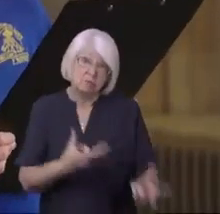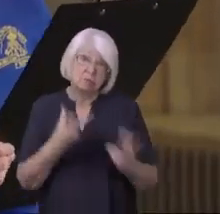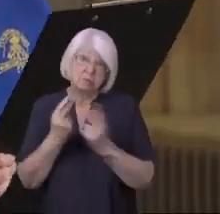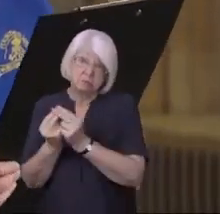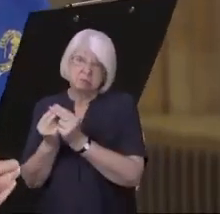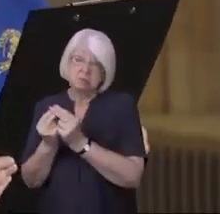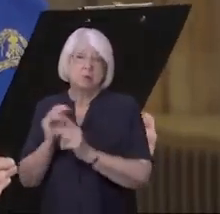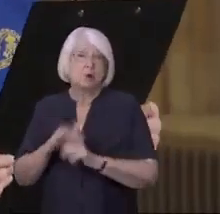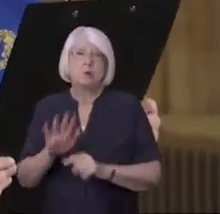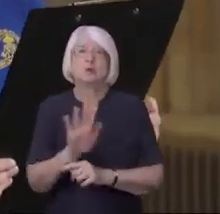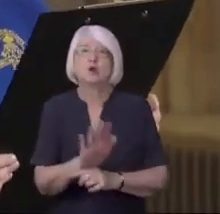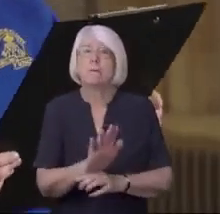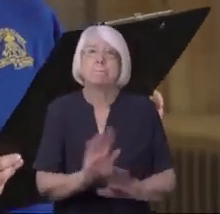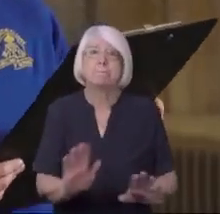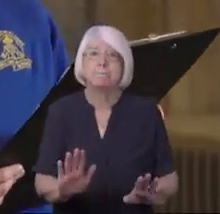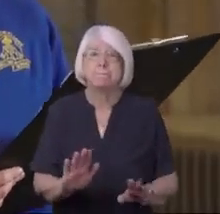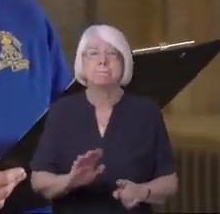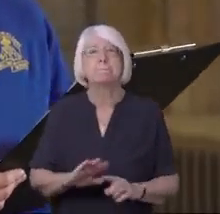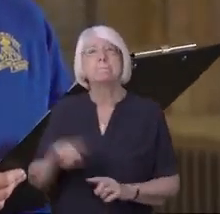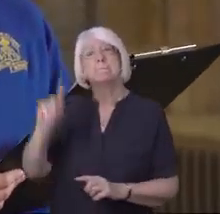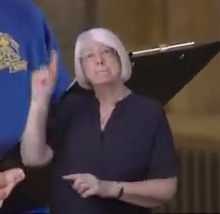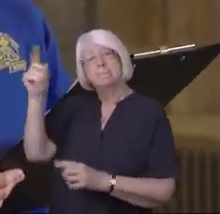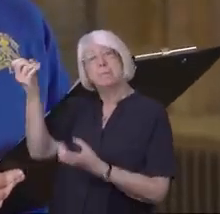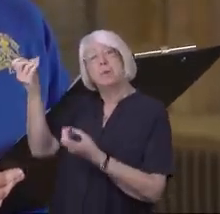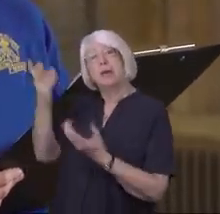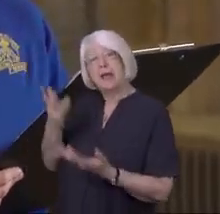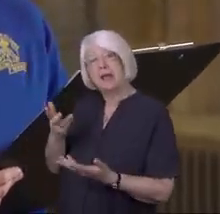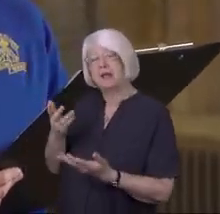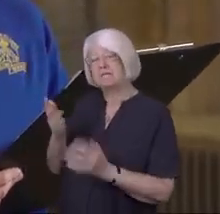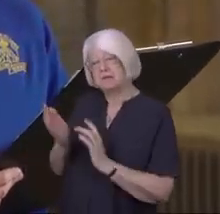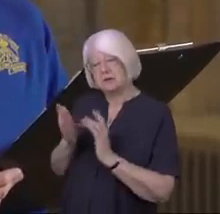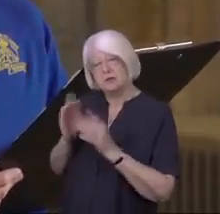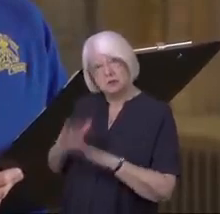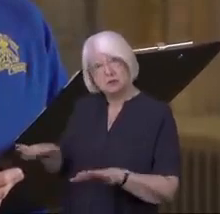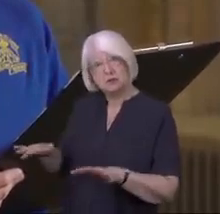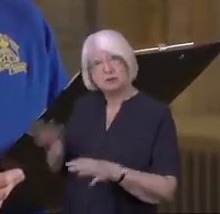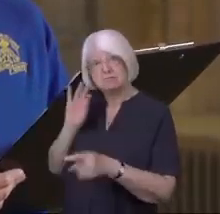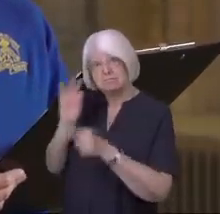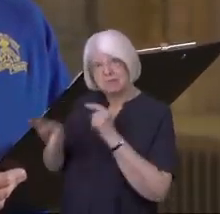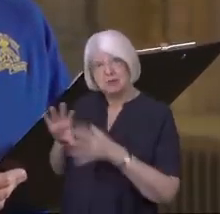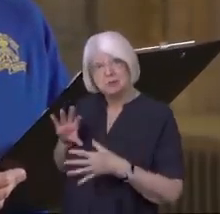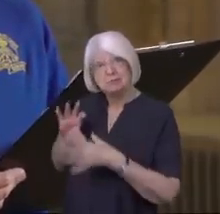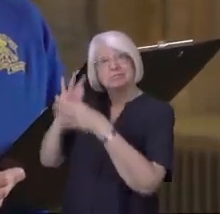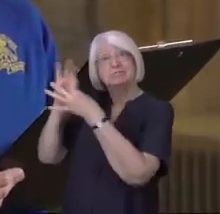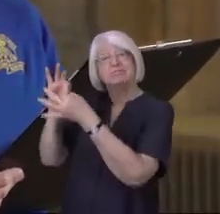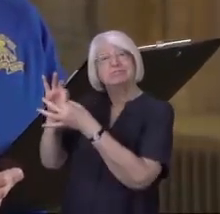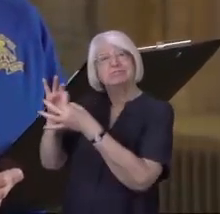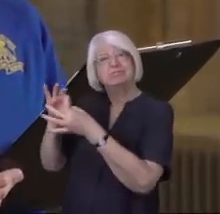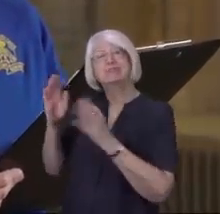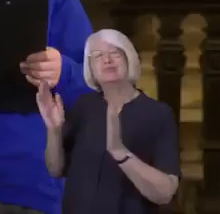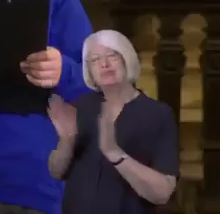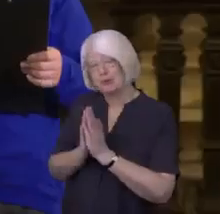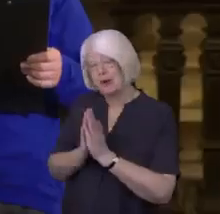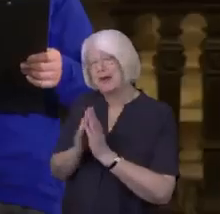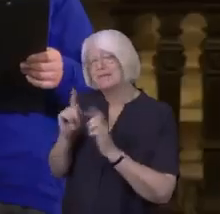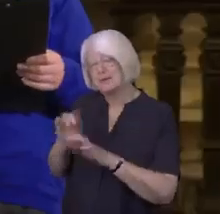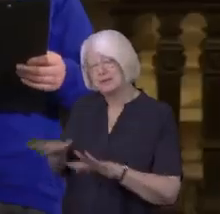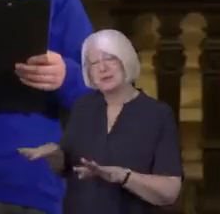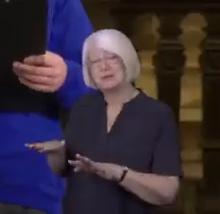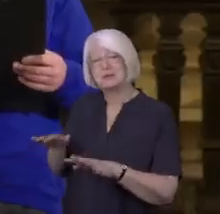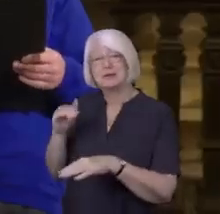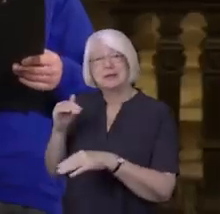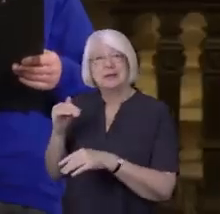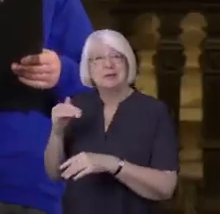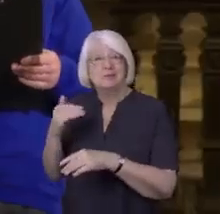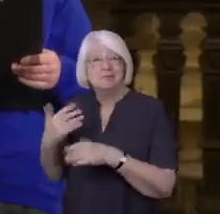them." Jesus, you gave children a special place in your kingdom. We pray for children in trouble and in need, and for the work